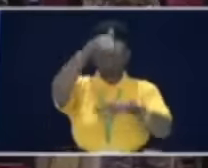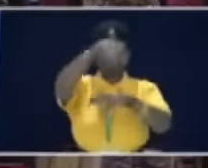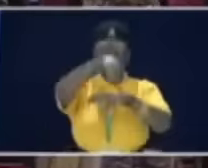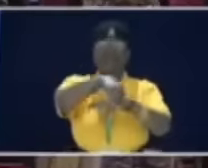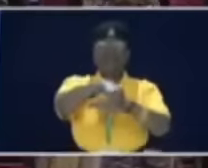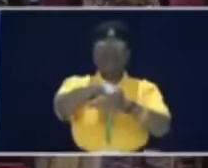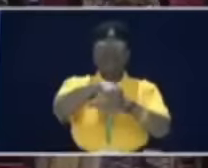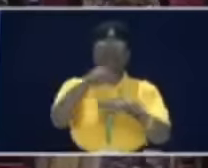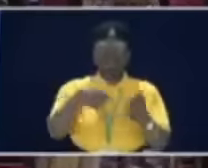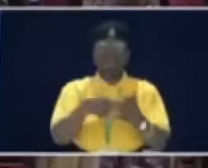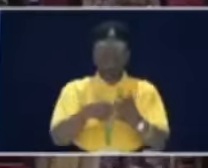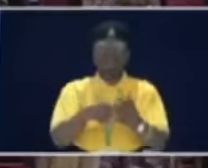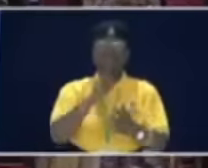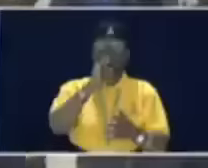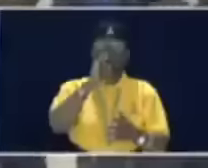this is the day.